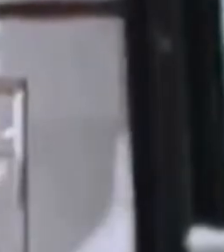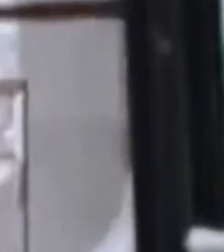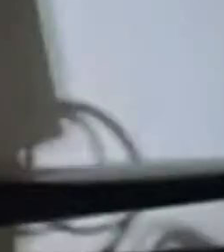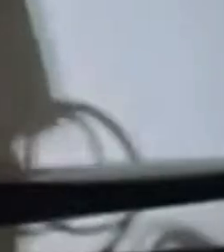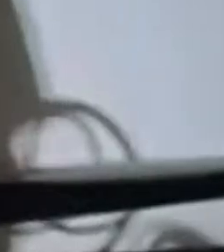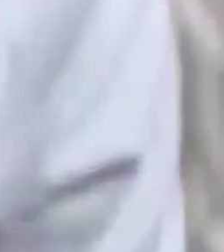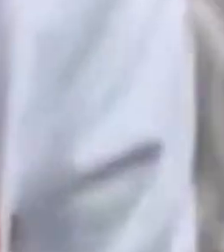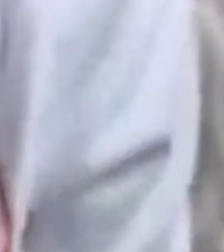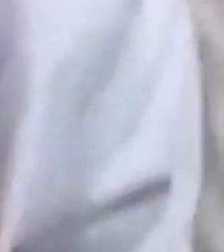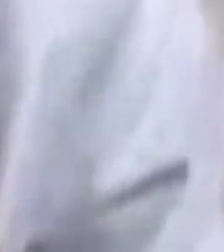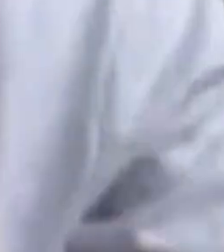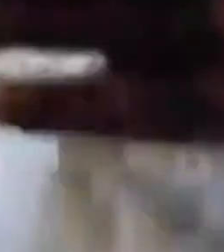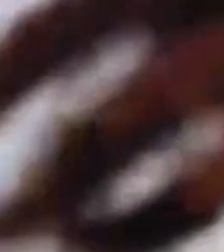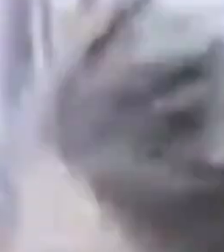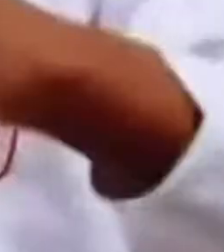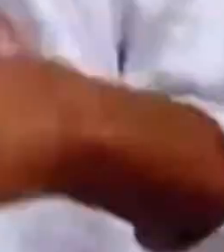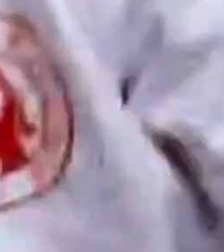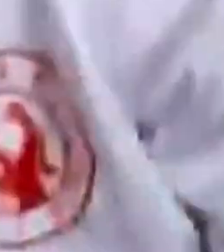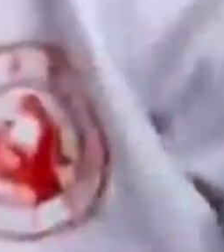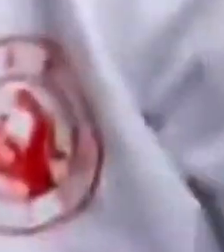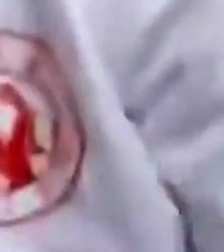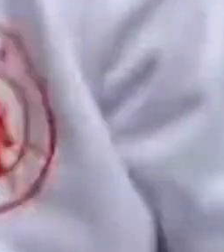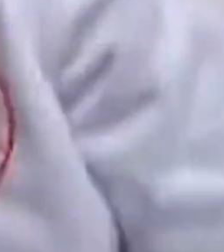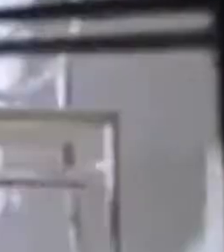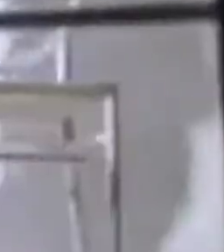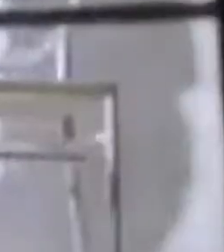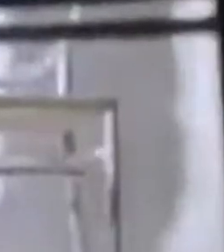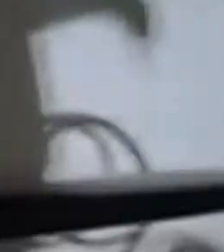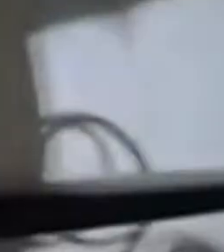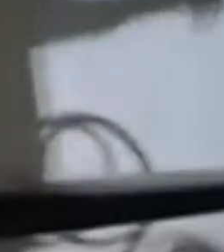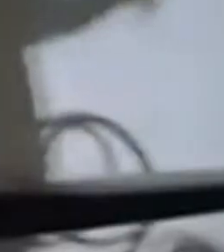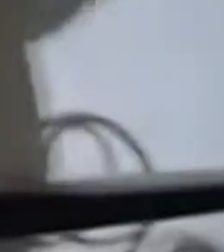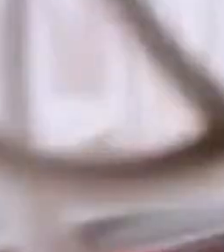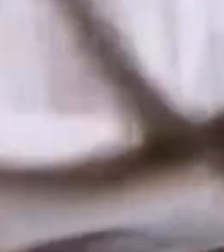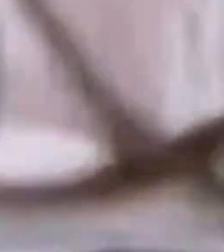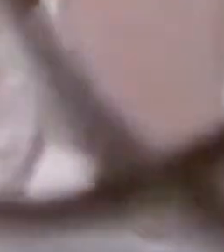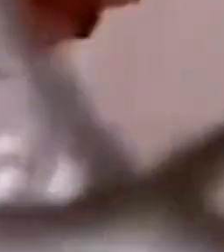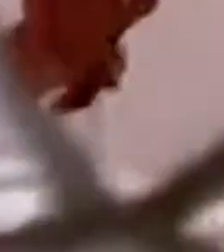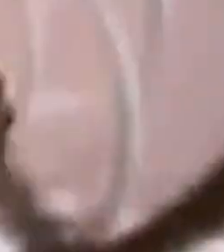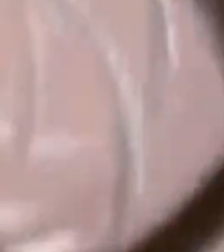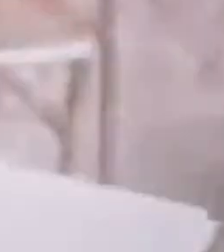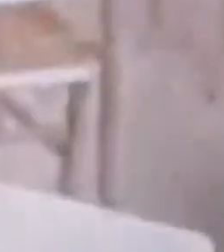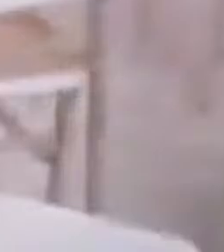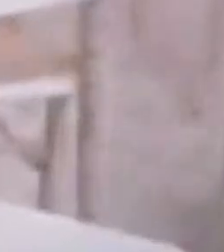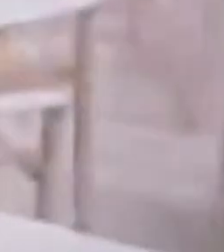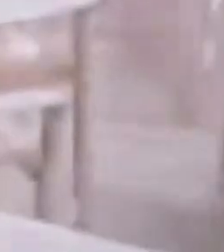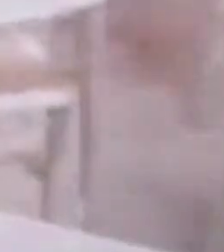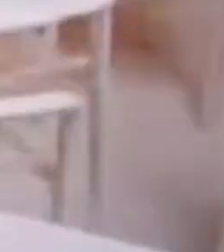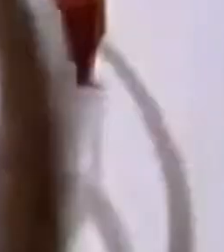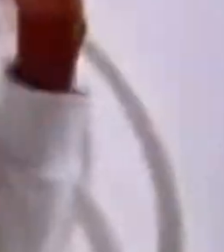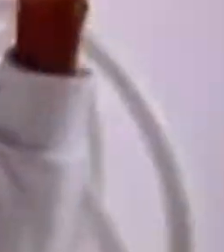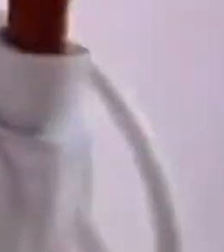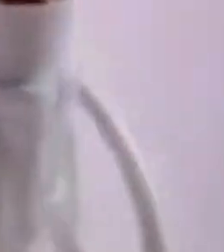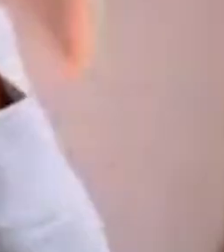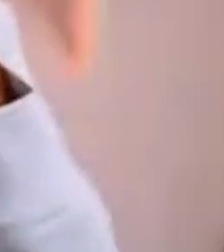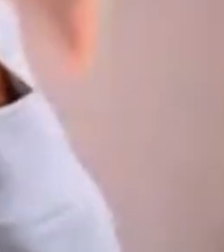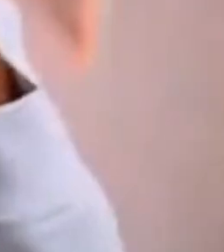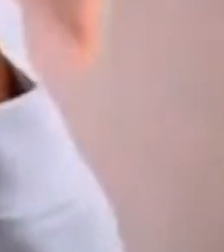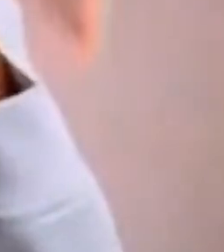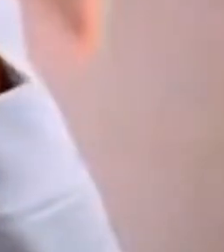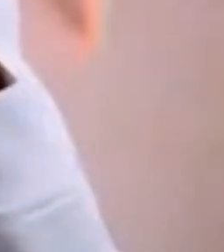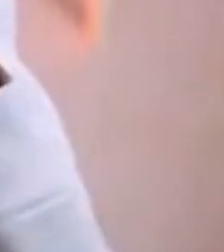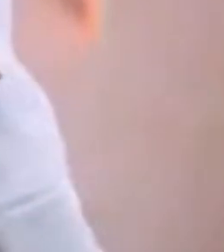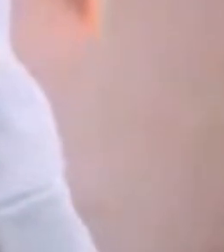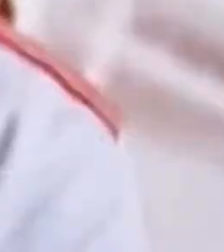pressure. Nowadays I'm on my farm, I'm trying to build a true successor. Gone are the days when I was okay with feeling lesser. Nowadays I'm on my own power. I'm feeling like